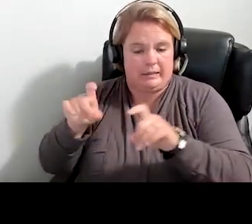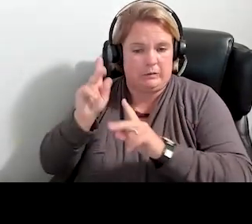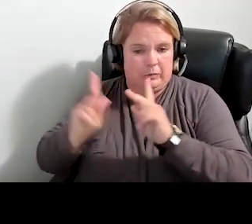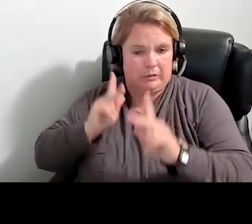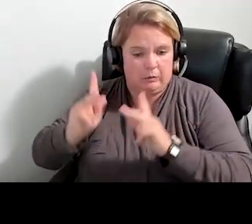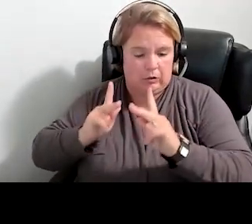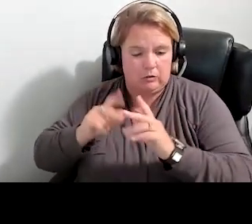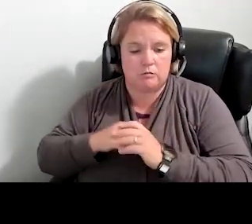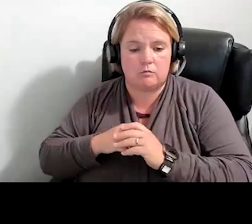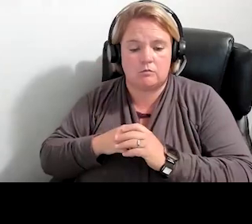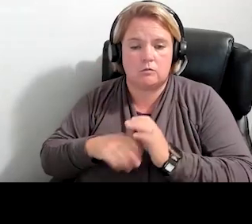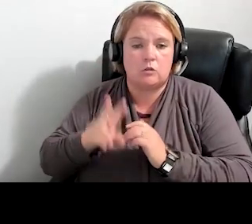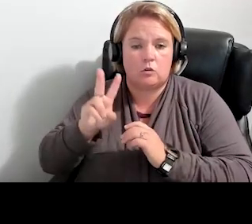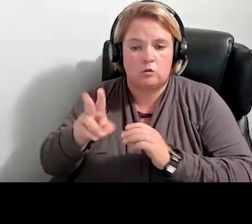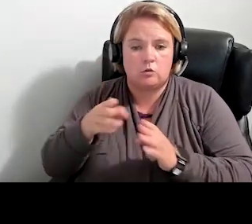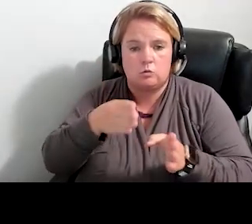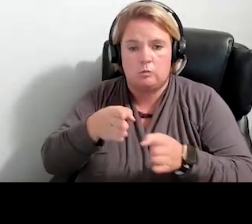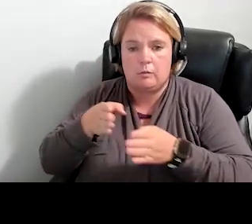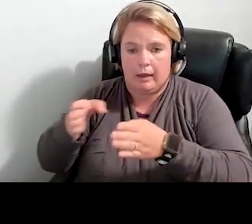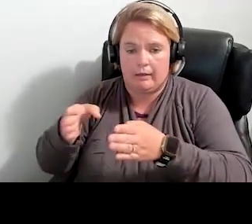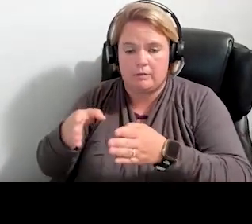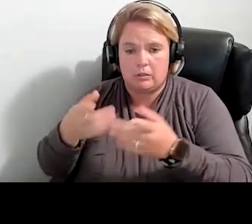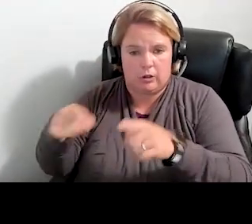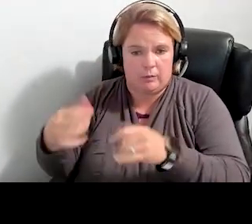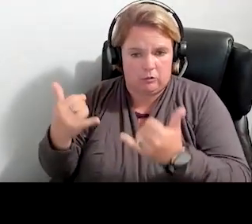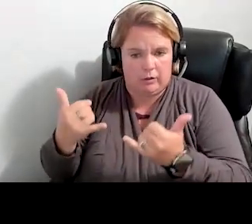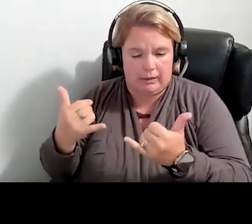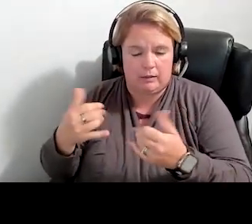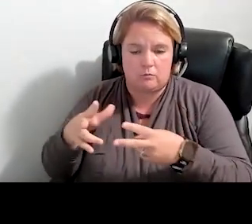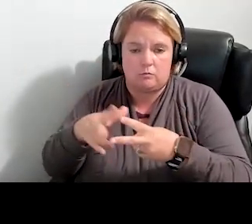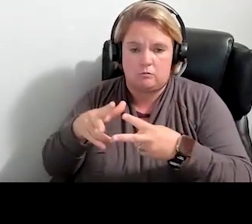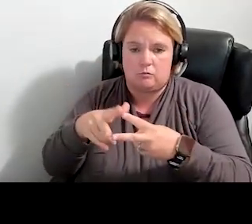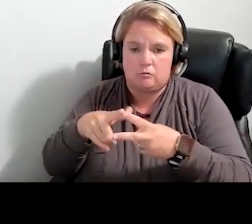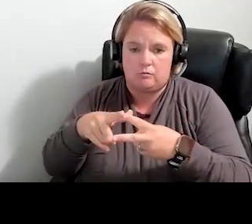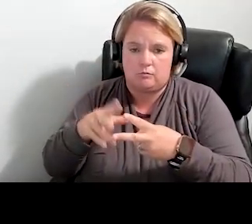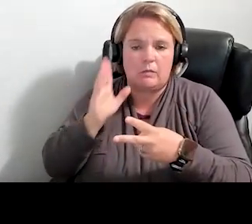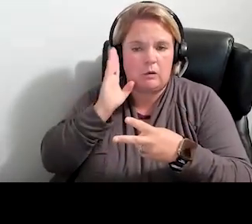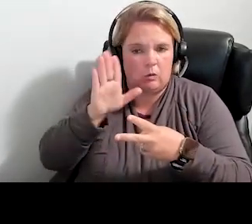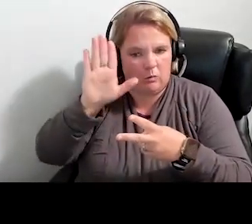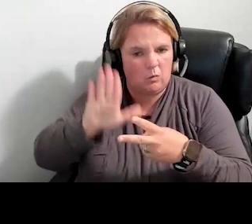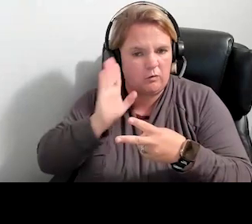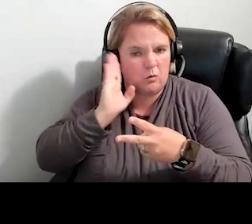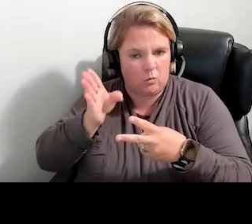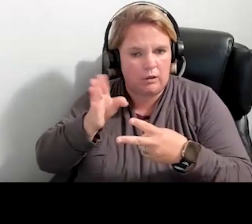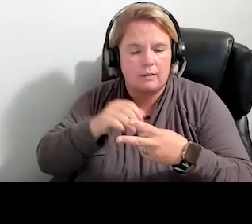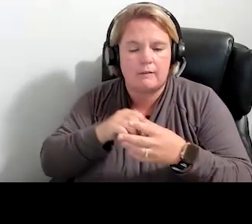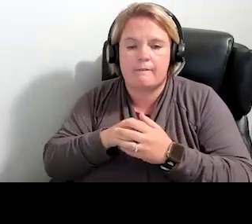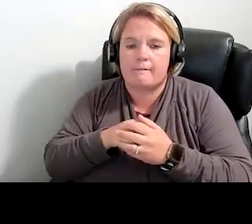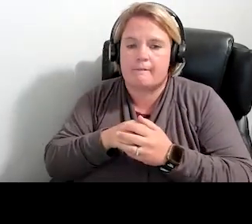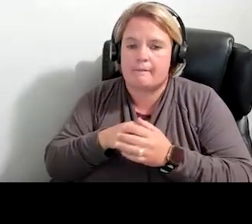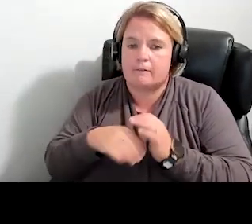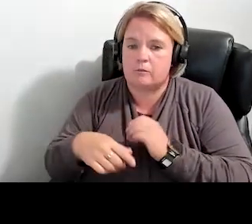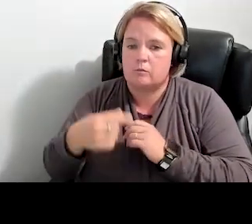the two pathways that are going on, those are going to be wonderful. We're going to have the grant's going to